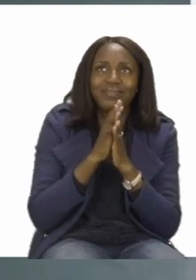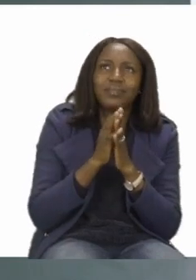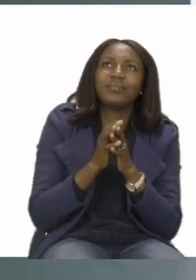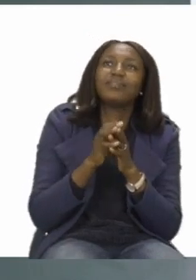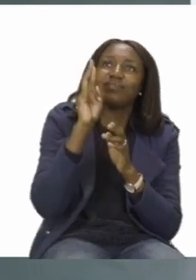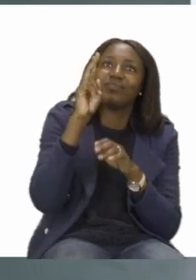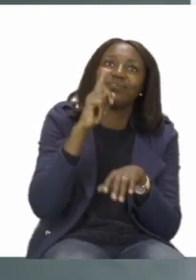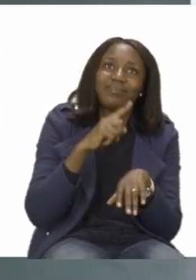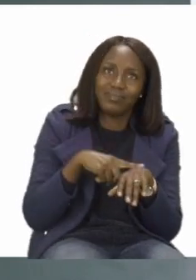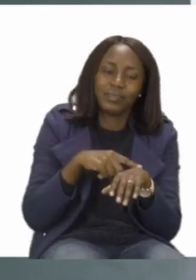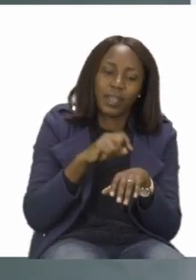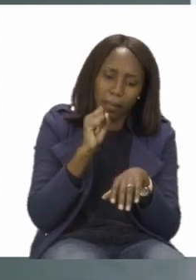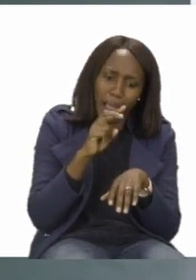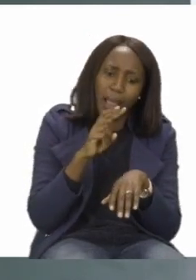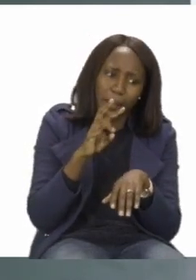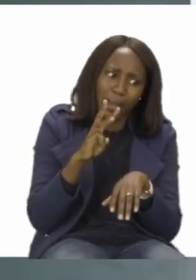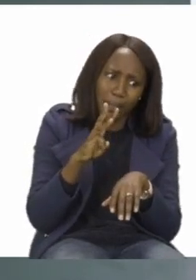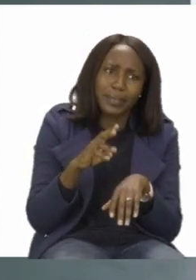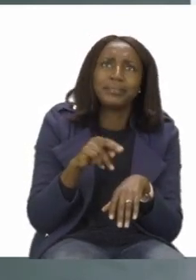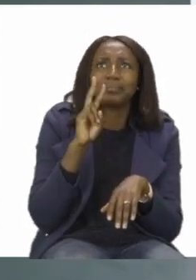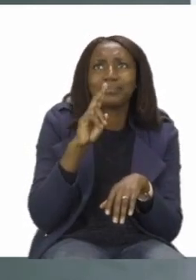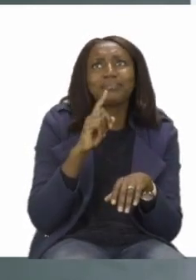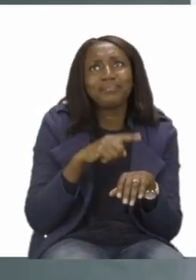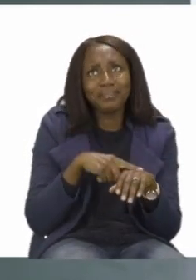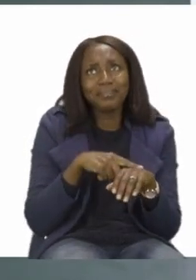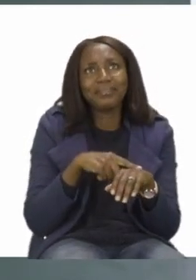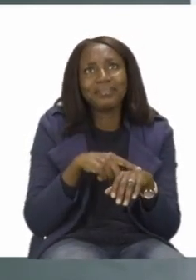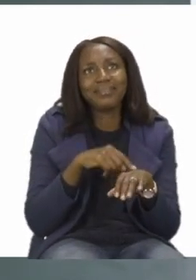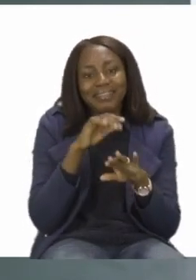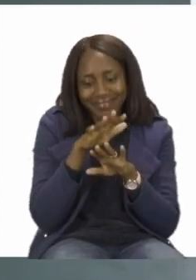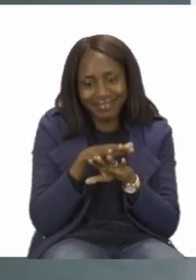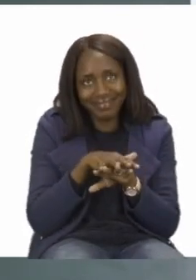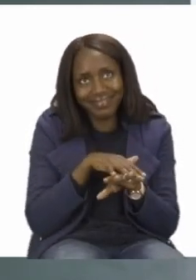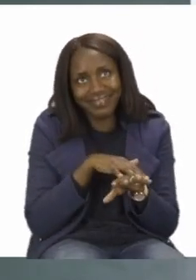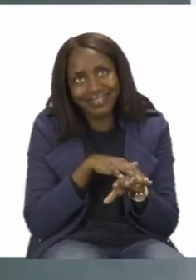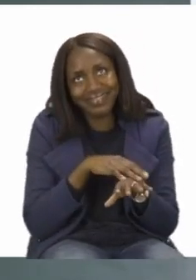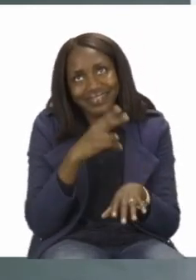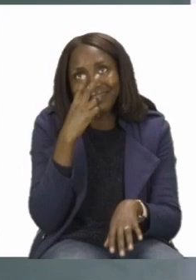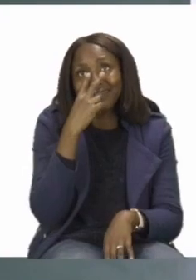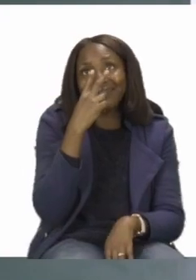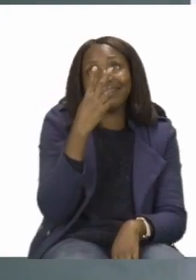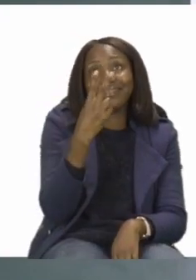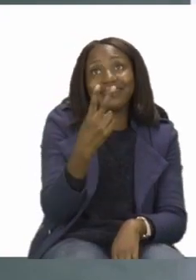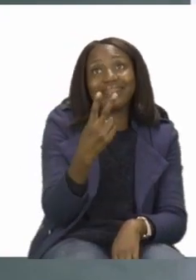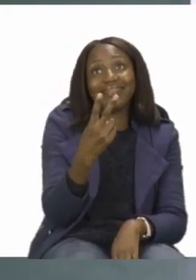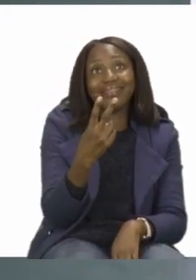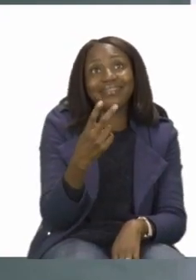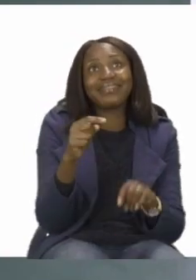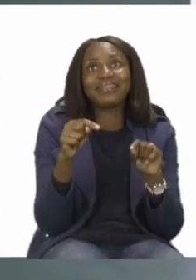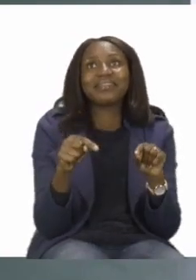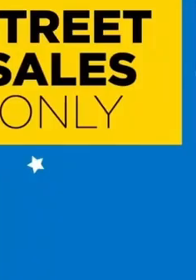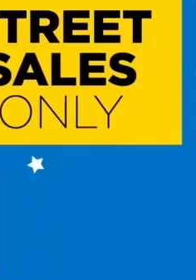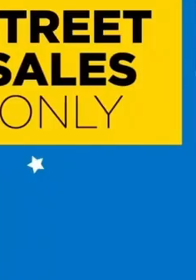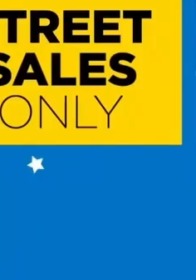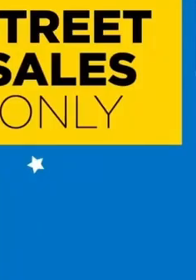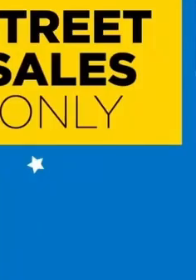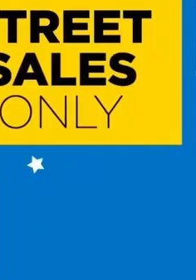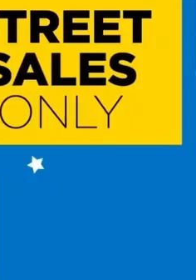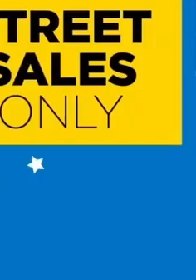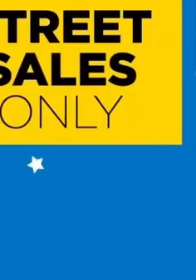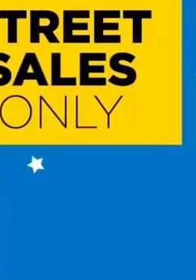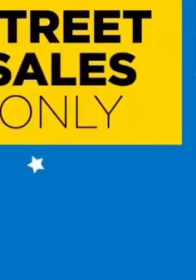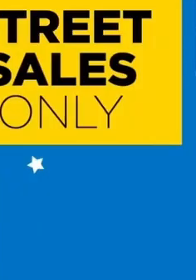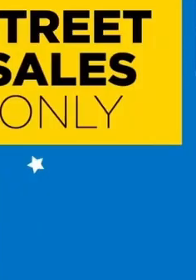to yourself counting. Take your time with these ones and I'll see you when you're done after the advert break. Follow us